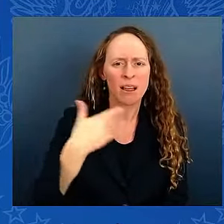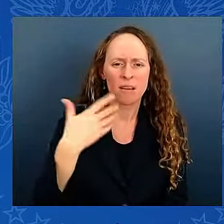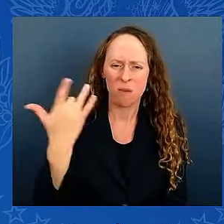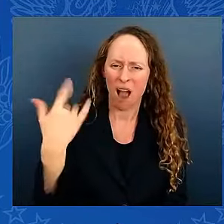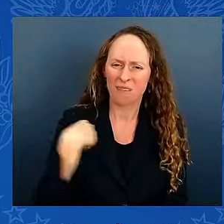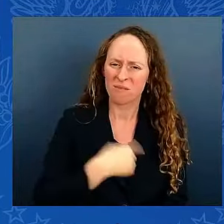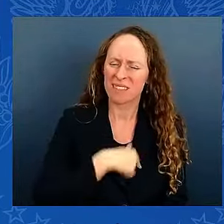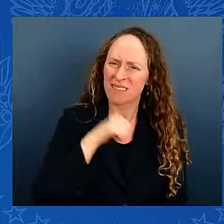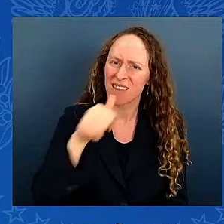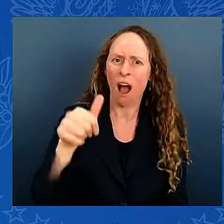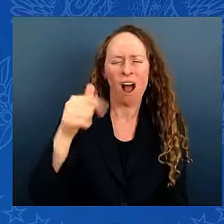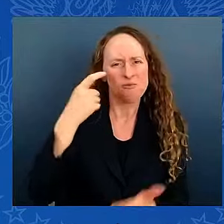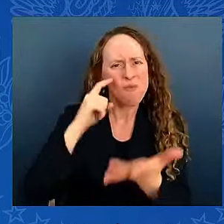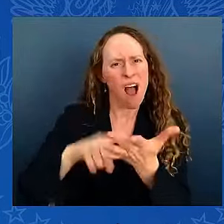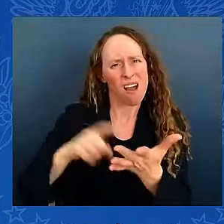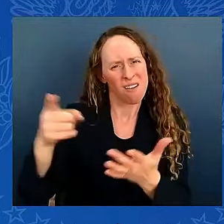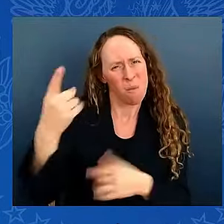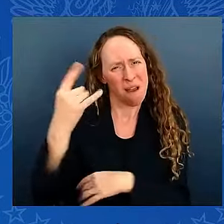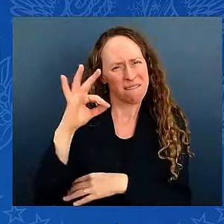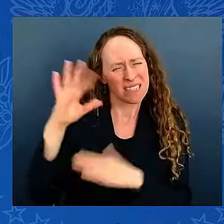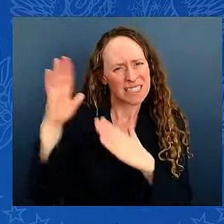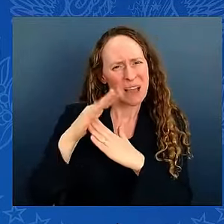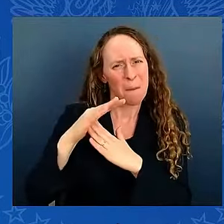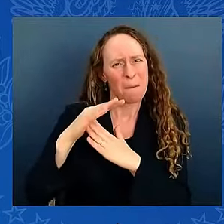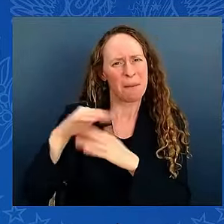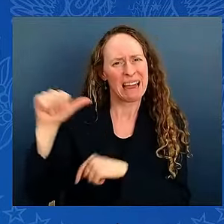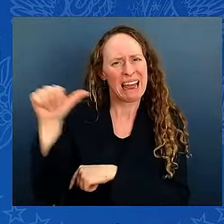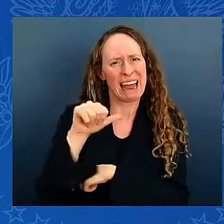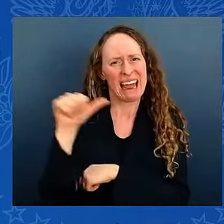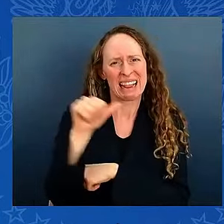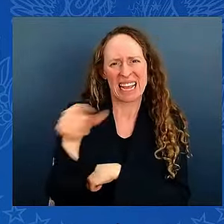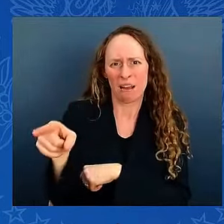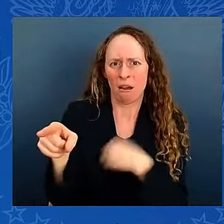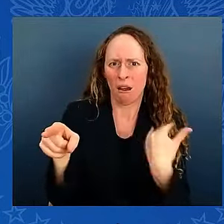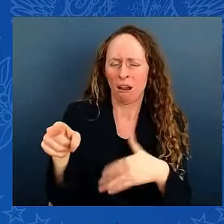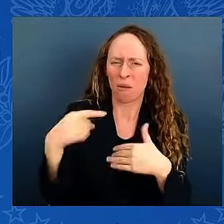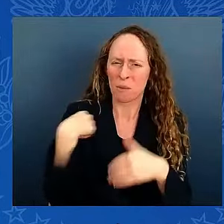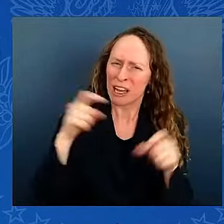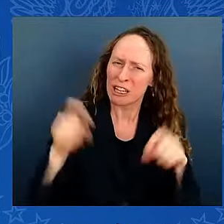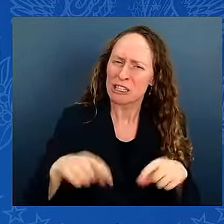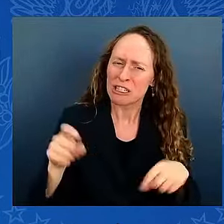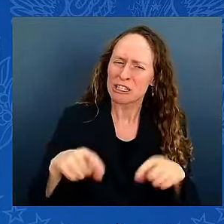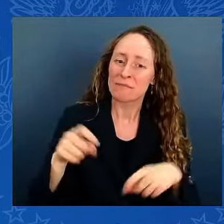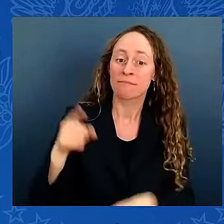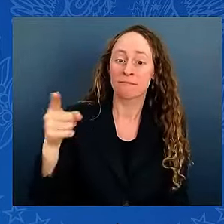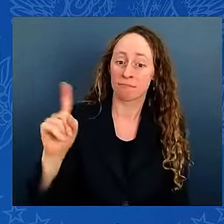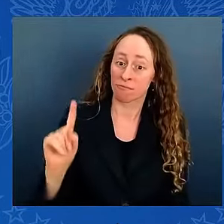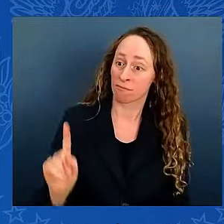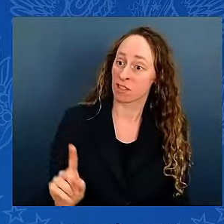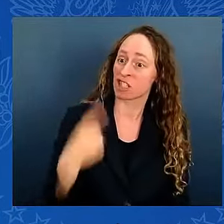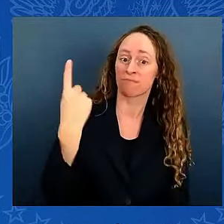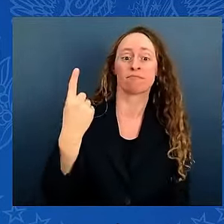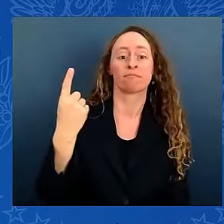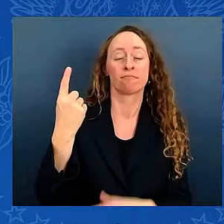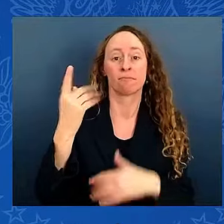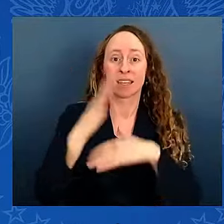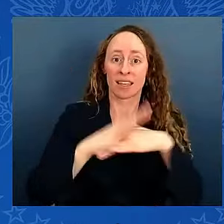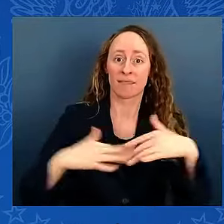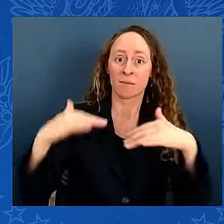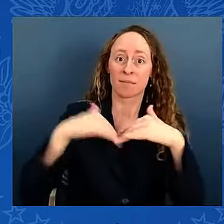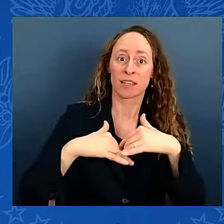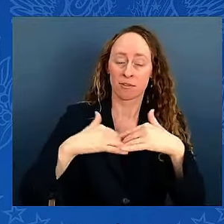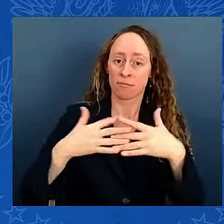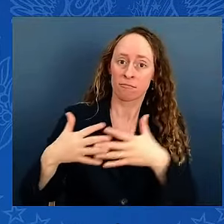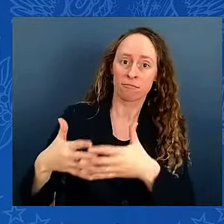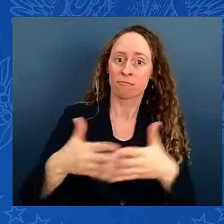American history. The first Native American to win an Olympic gold medal, world record settler in the